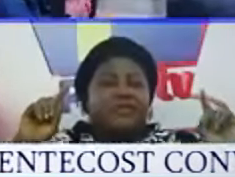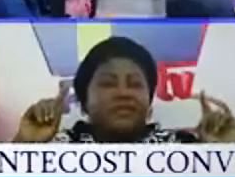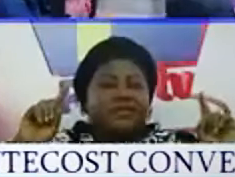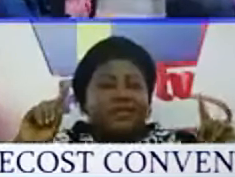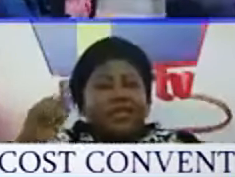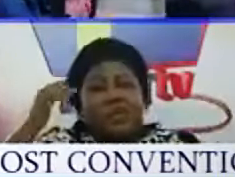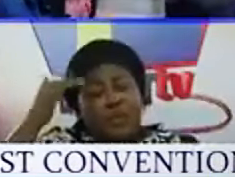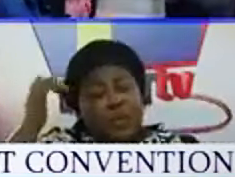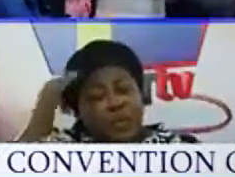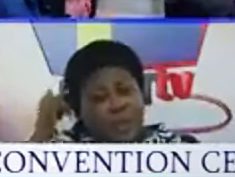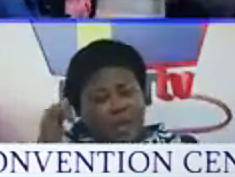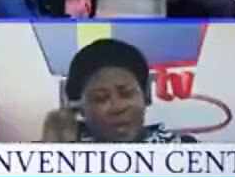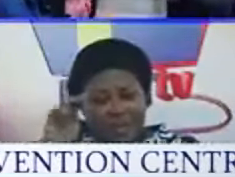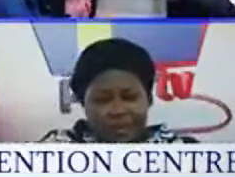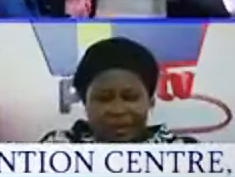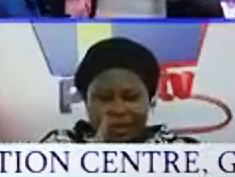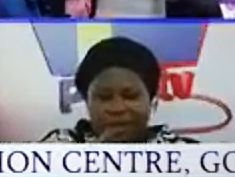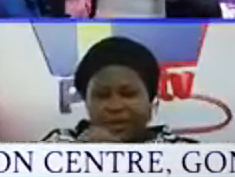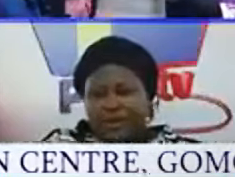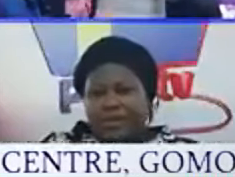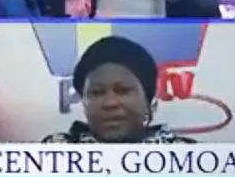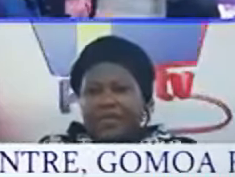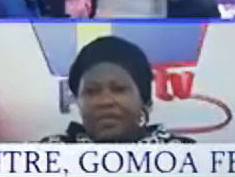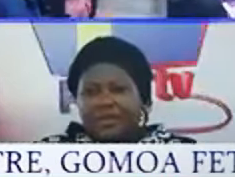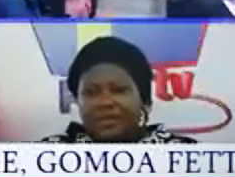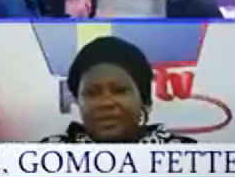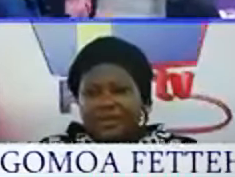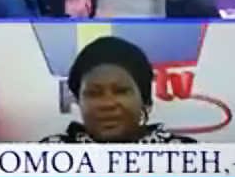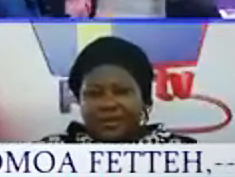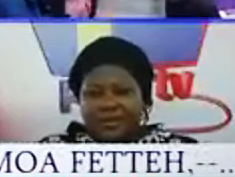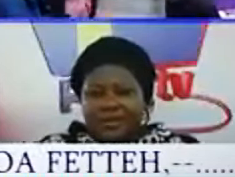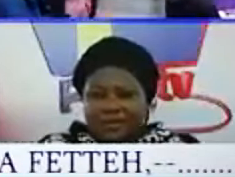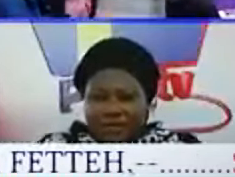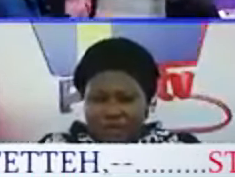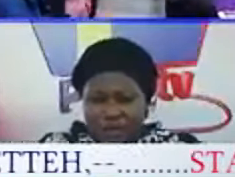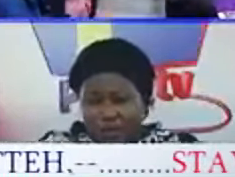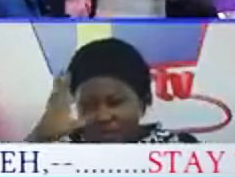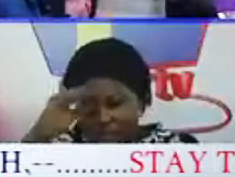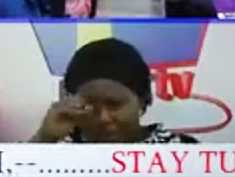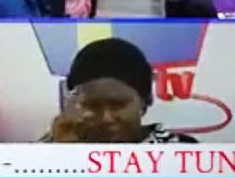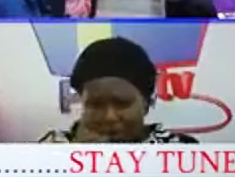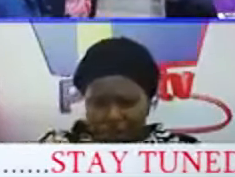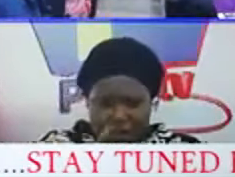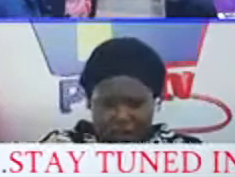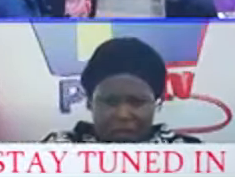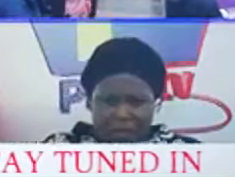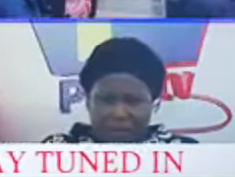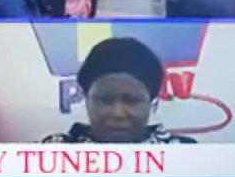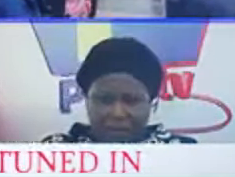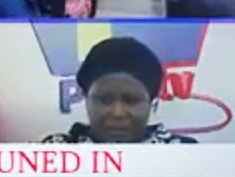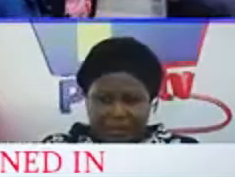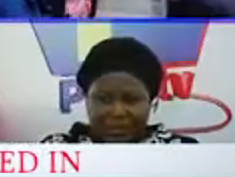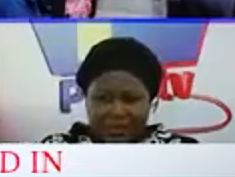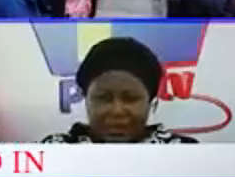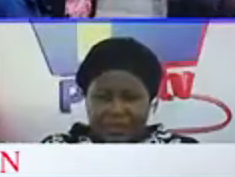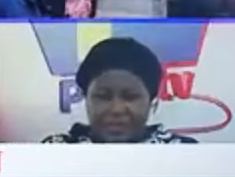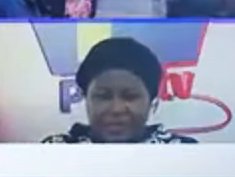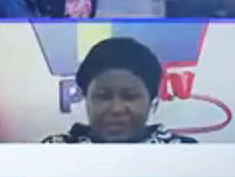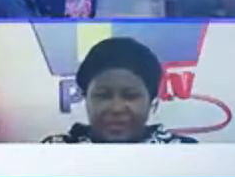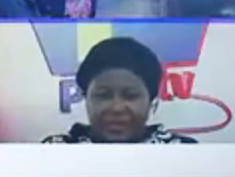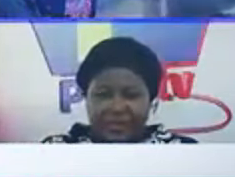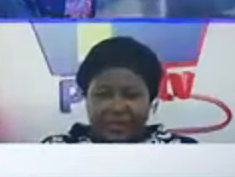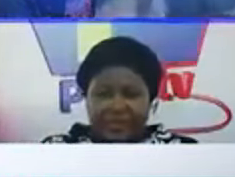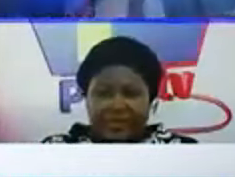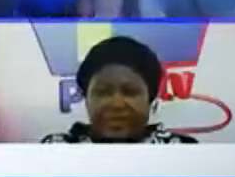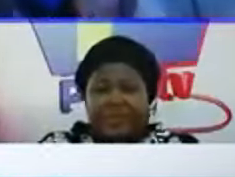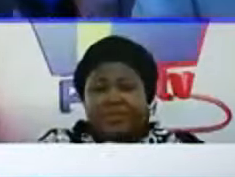need each other. There was this young man who is a medical doctor. He has gone to